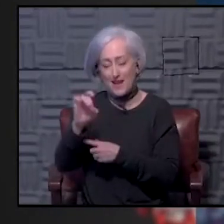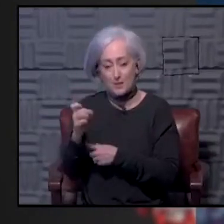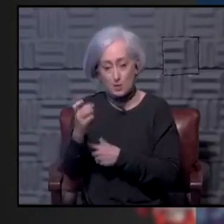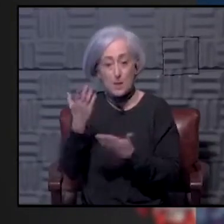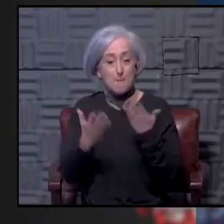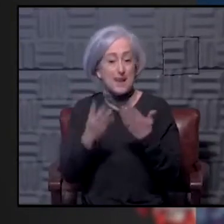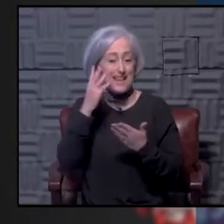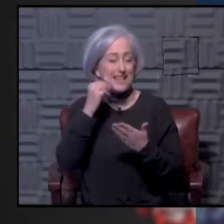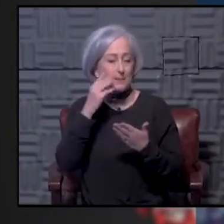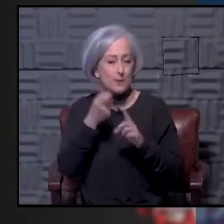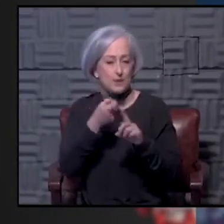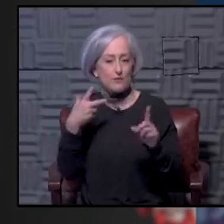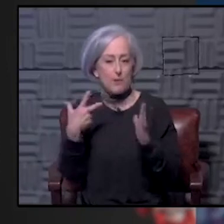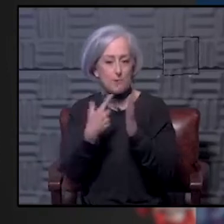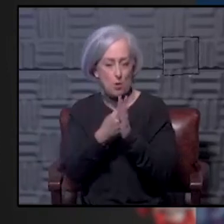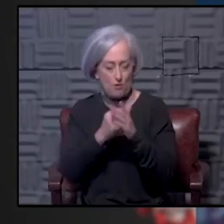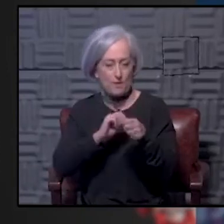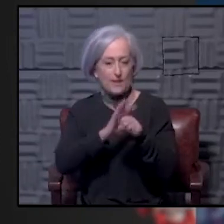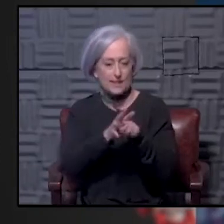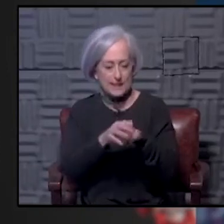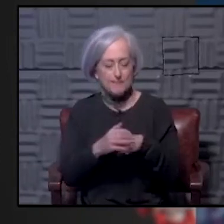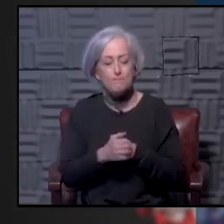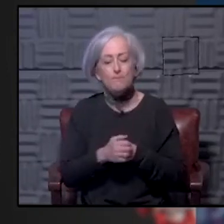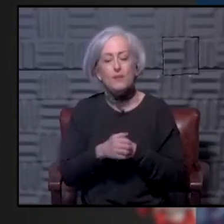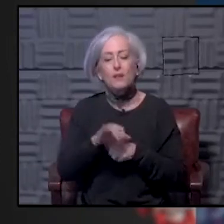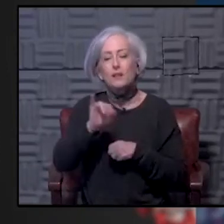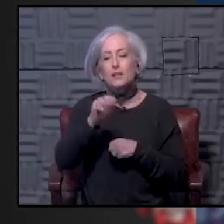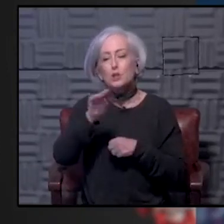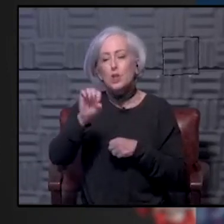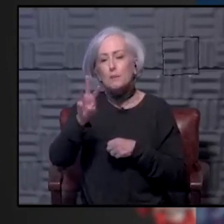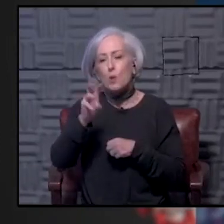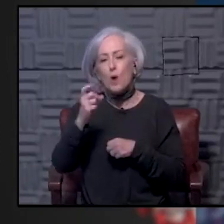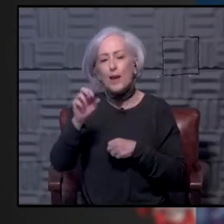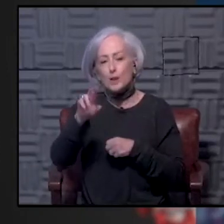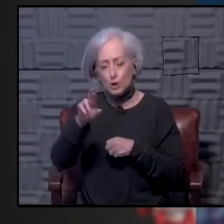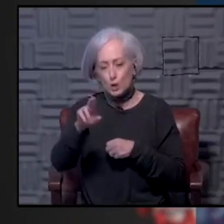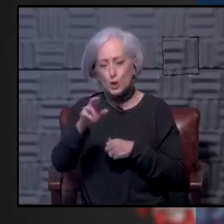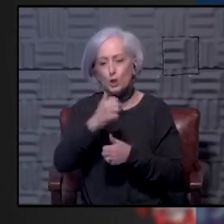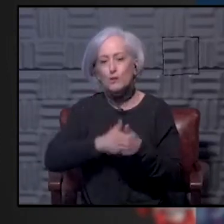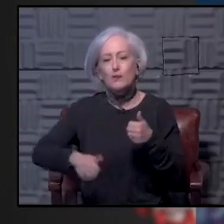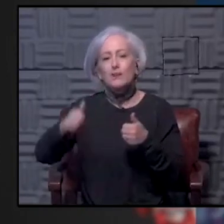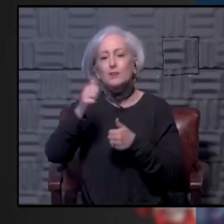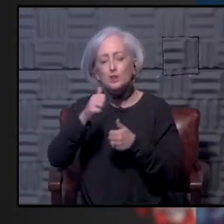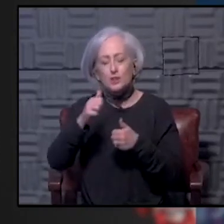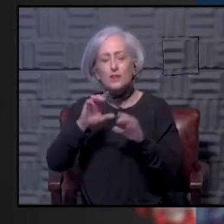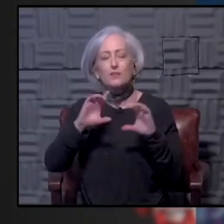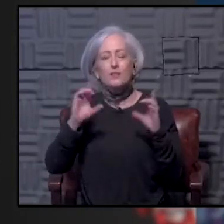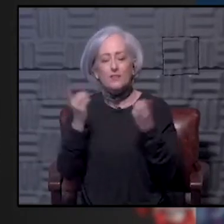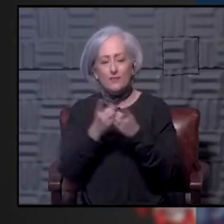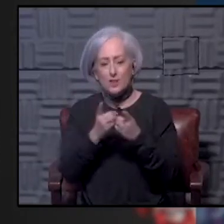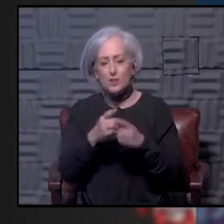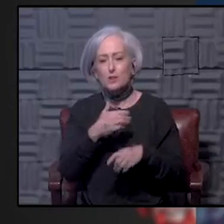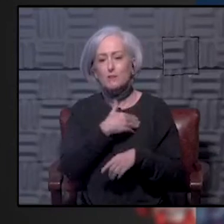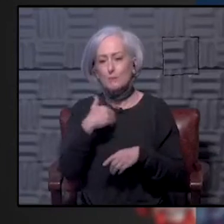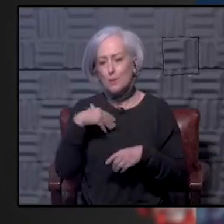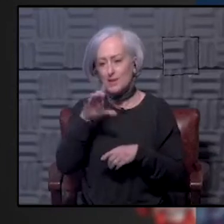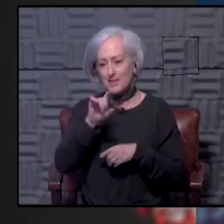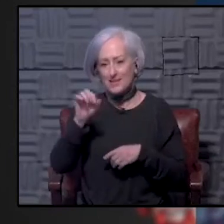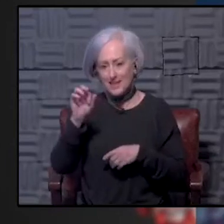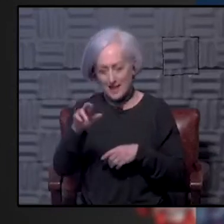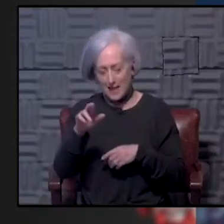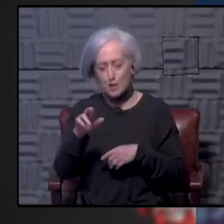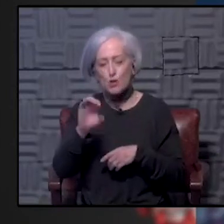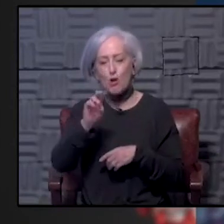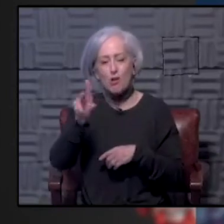may experience from the COVID-19 vaccine. Dr. Jamie Wagner, Chief Division of Breast Surgical Oncology, and Dr. Annalisa Winblad,